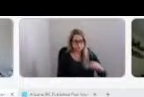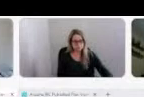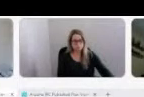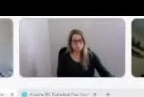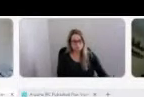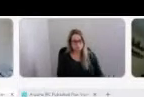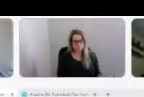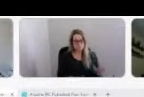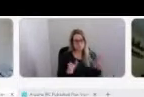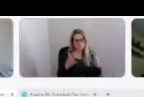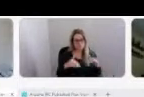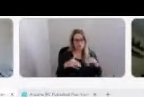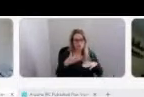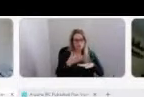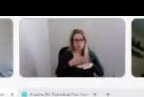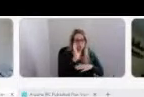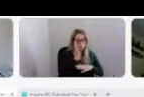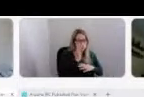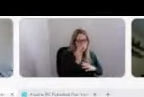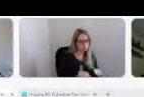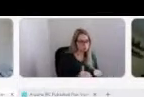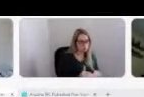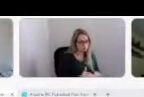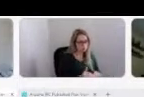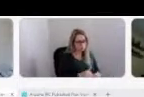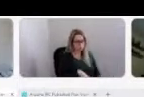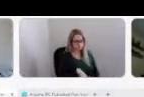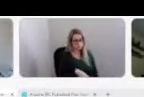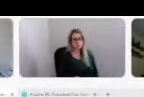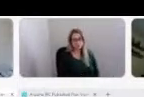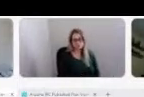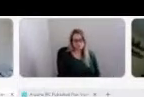okay we'll move to the next speaker ellen ferraria